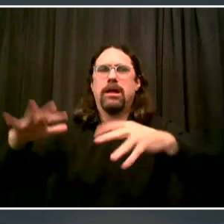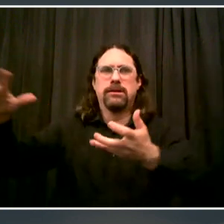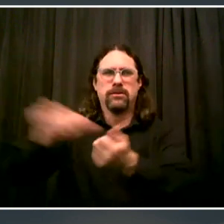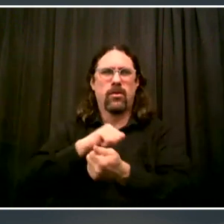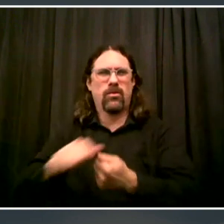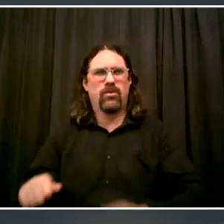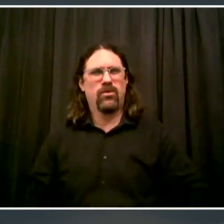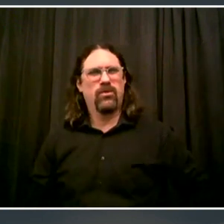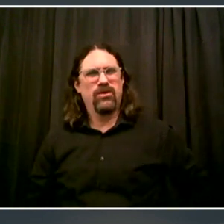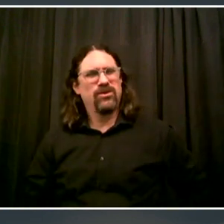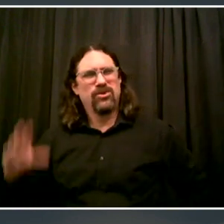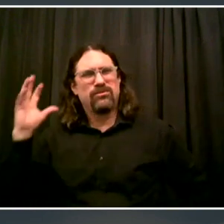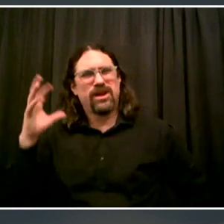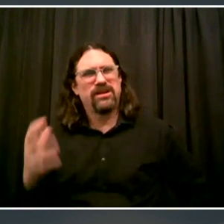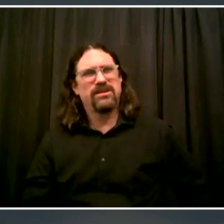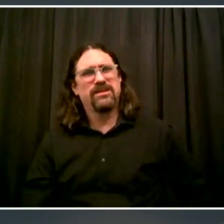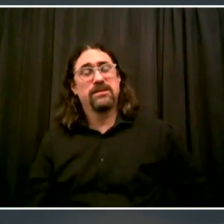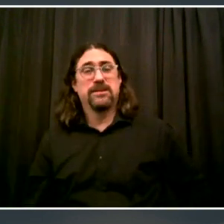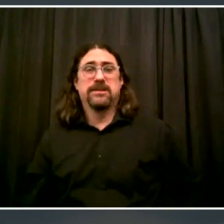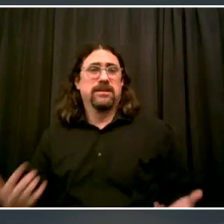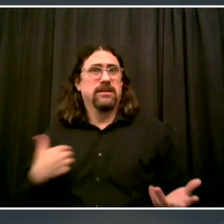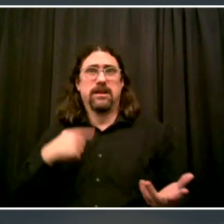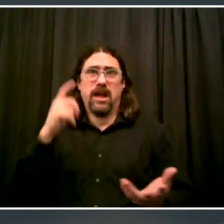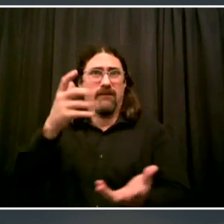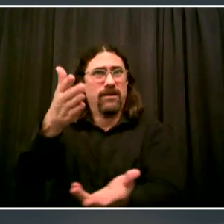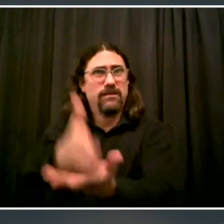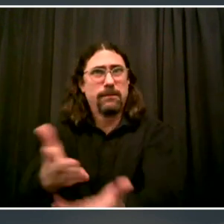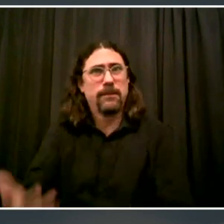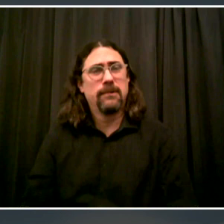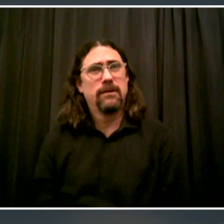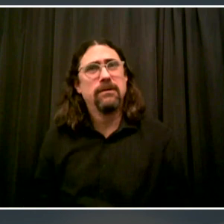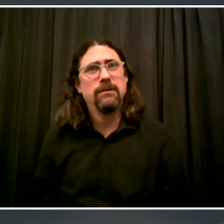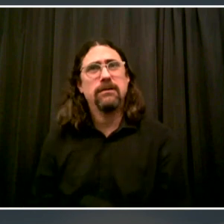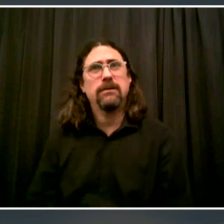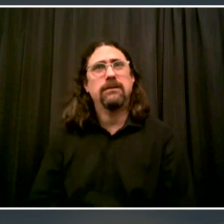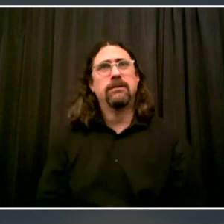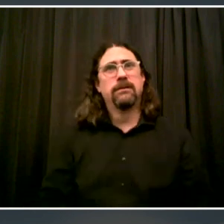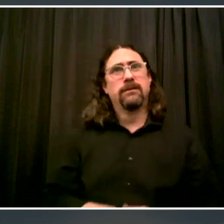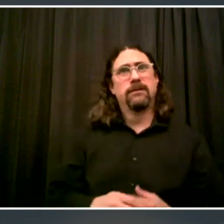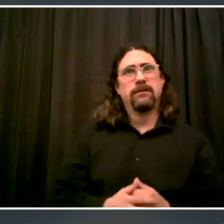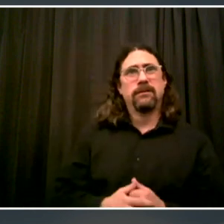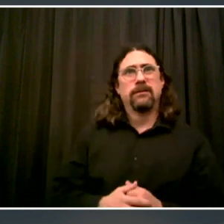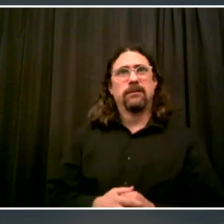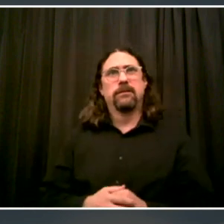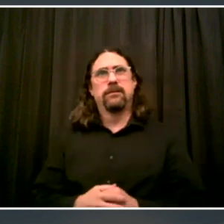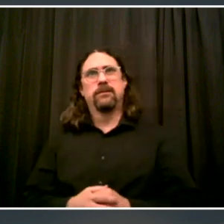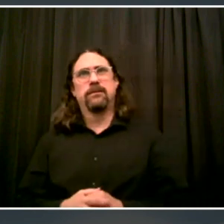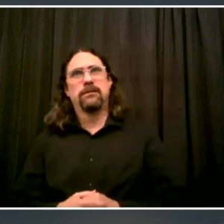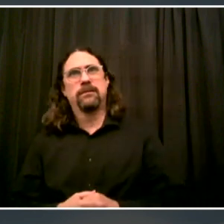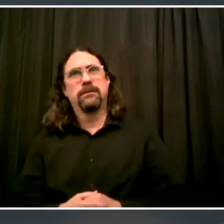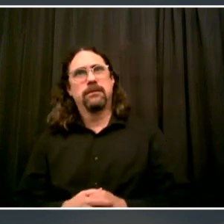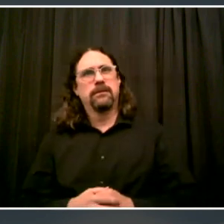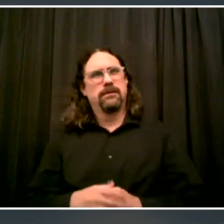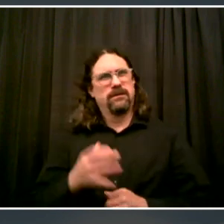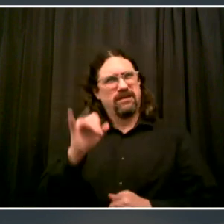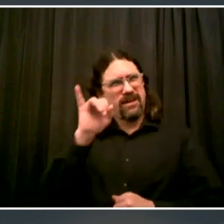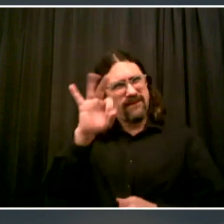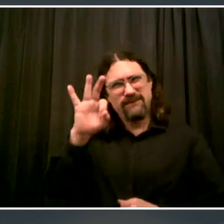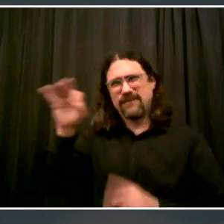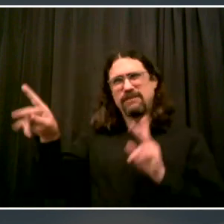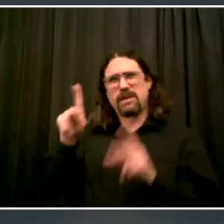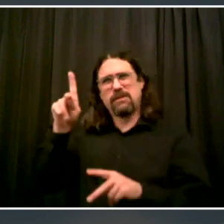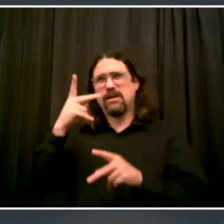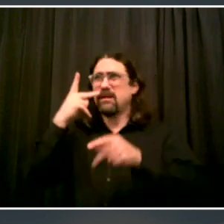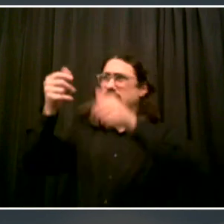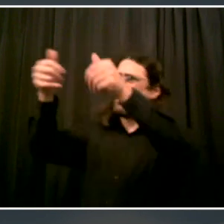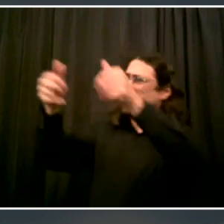going to be violence, why would you possibly want to go there? Even with that, we allowed them to assemble. The mayor got into the points